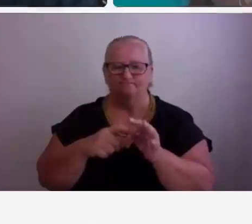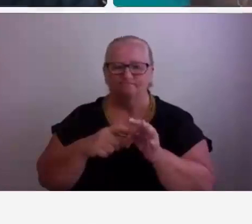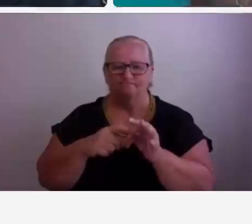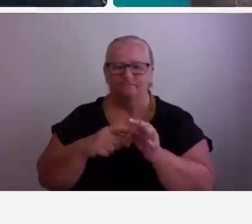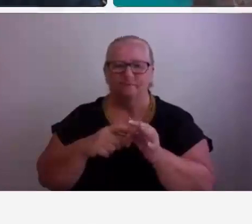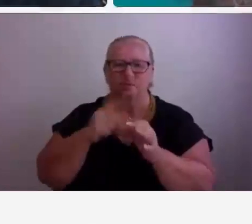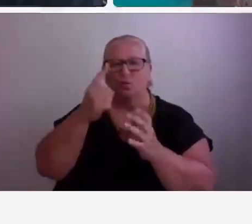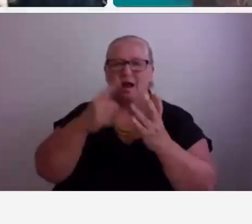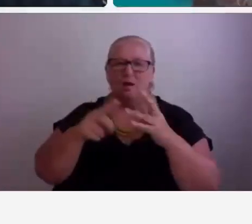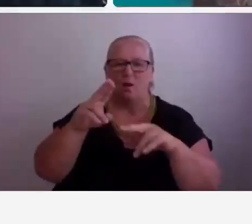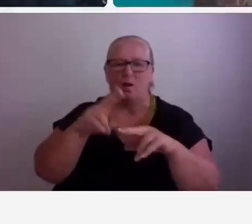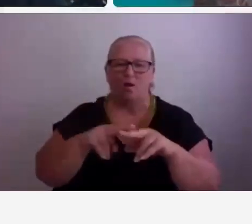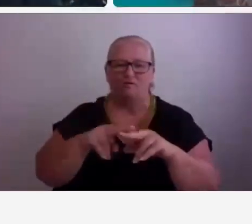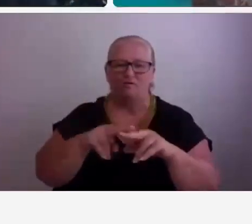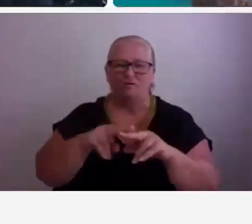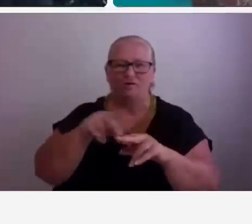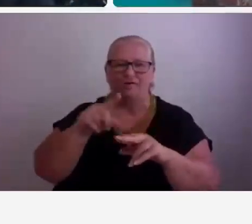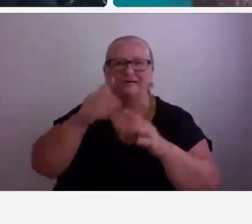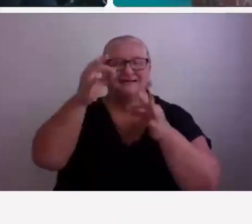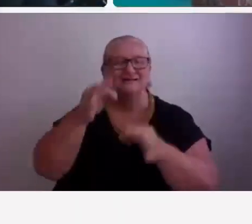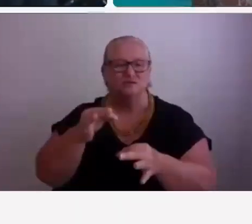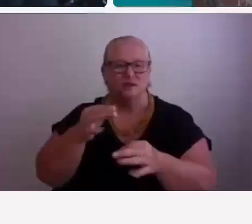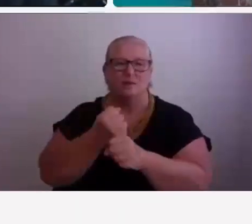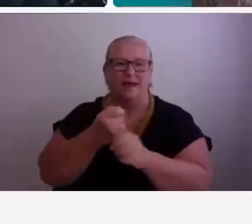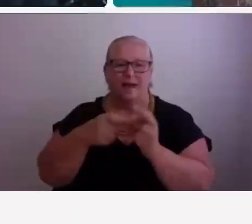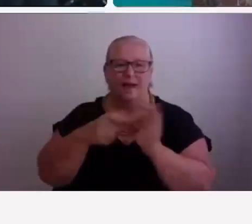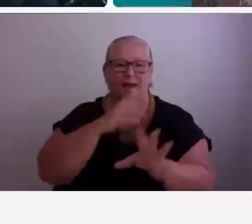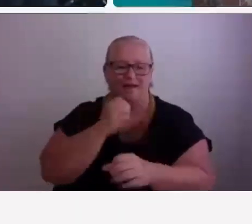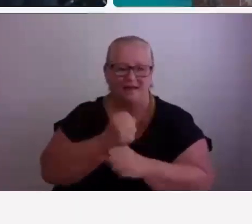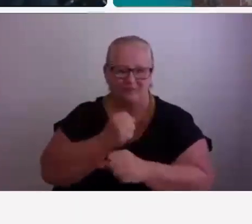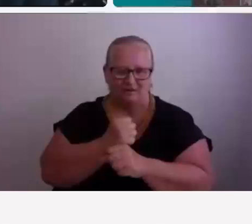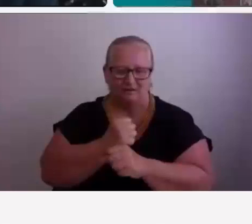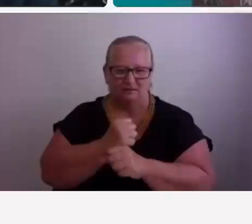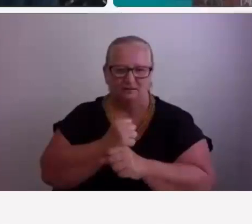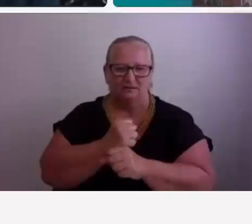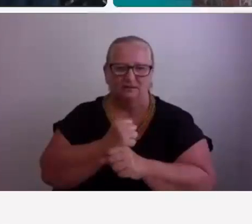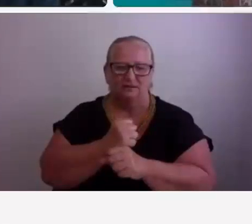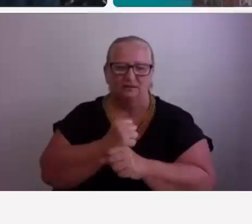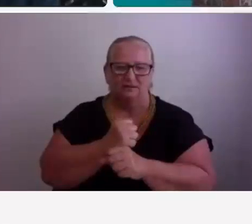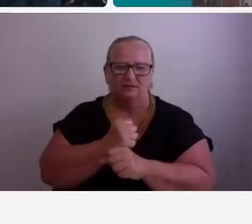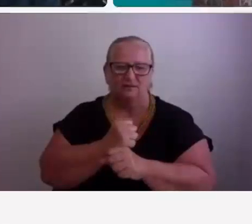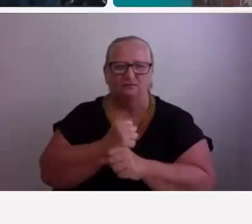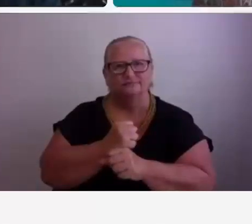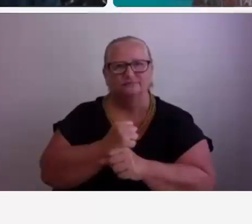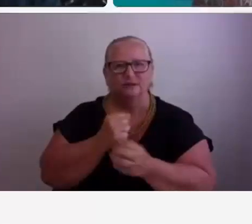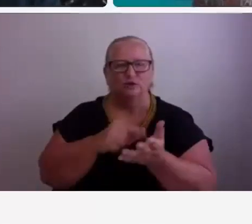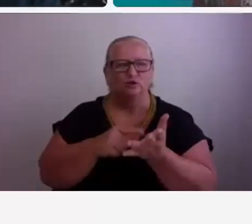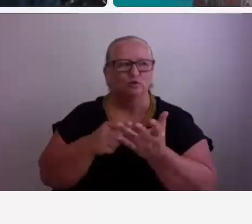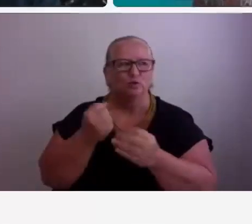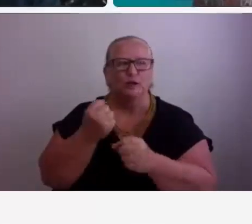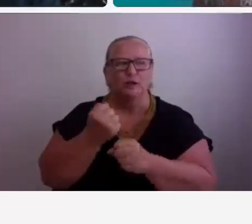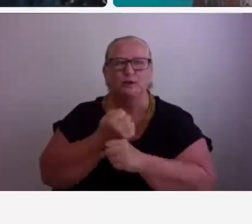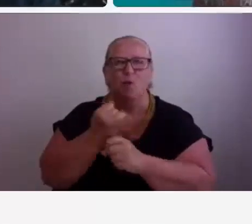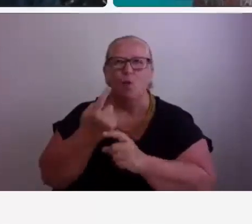So one of the decisions that was made by government was to, I guess, create or add